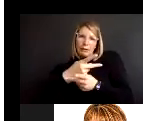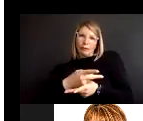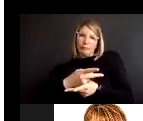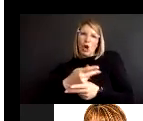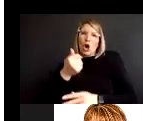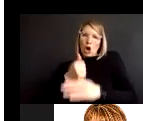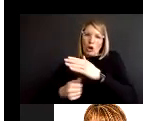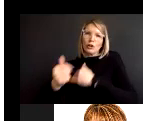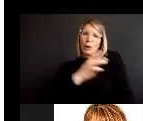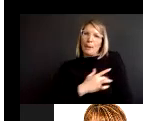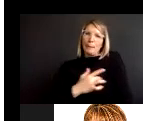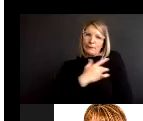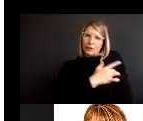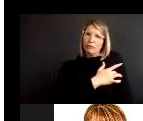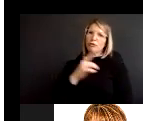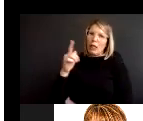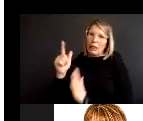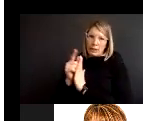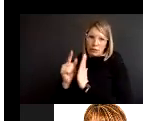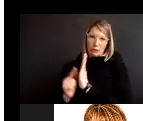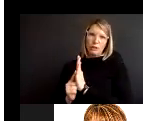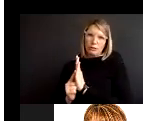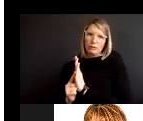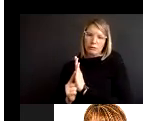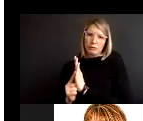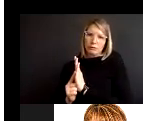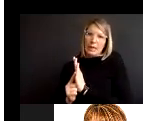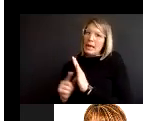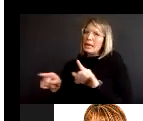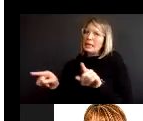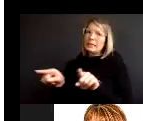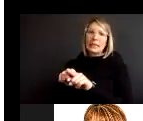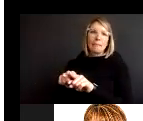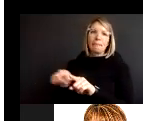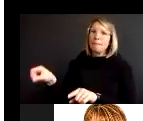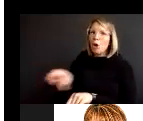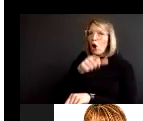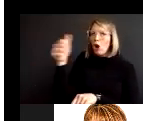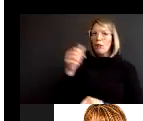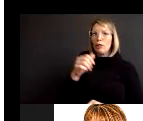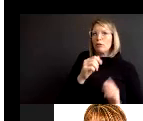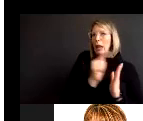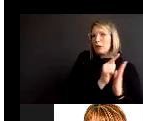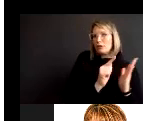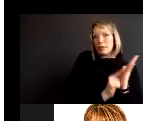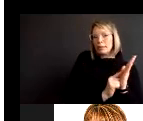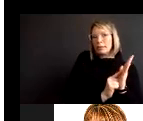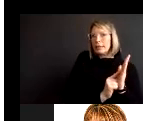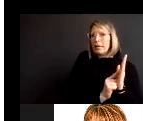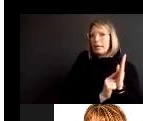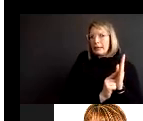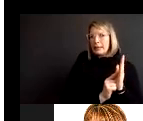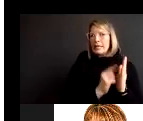with our charters and with other documents, we all, need to think about those foundational documents that give all of us